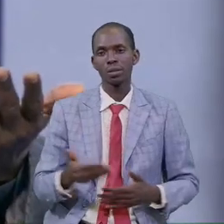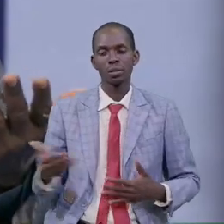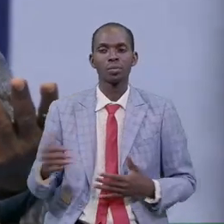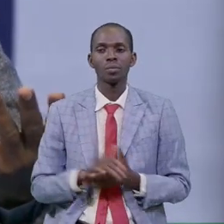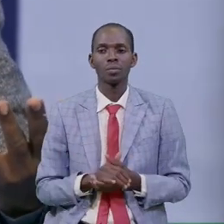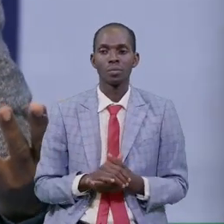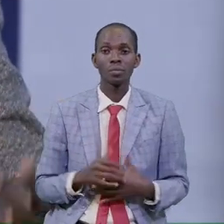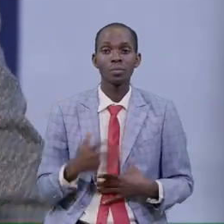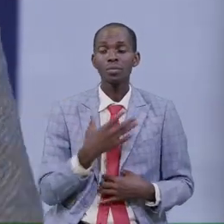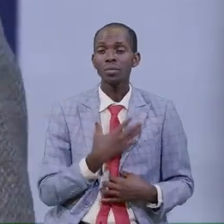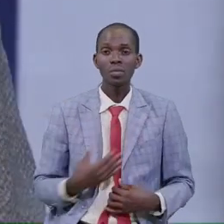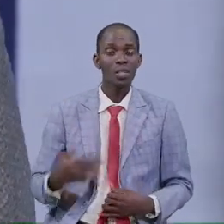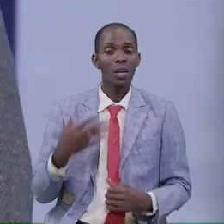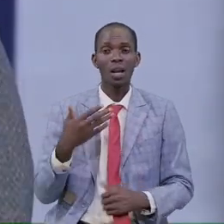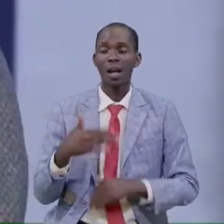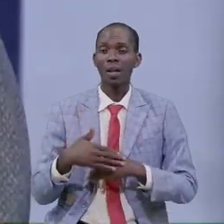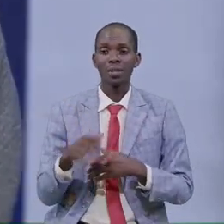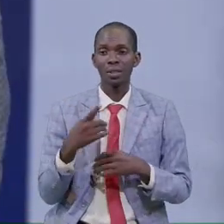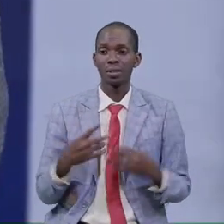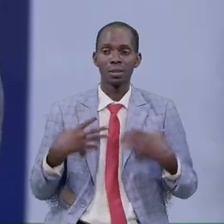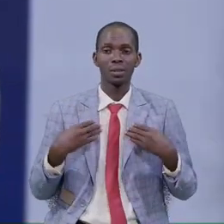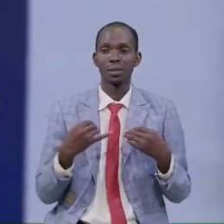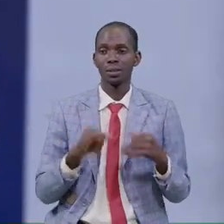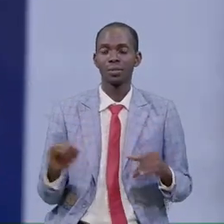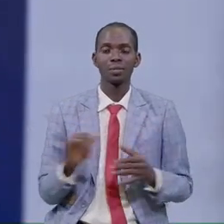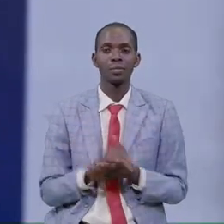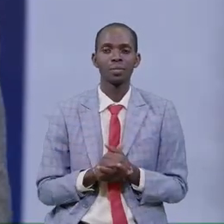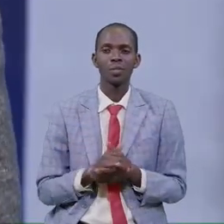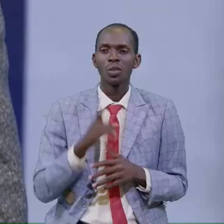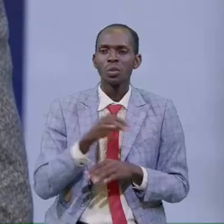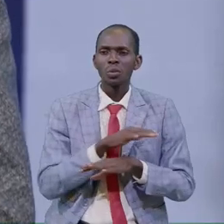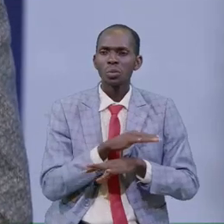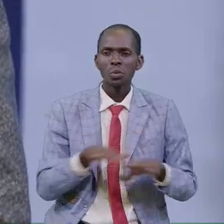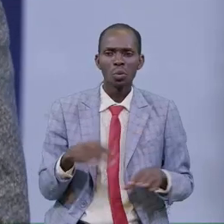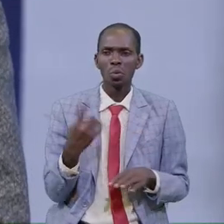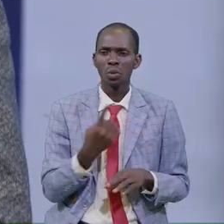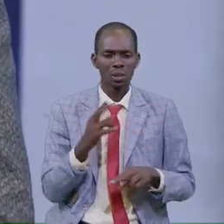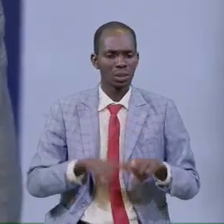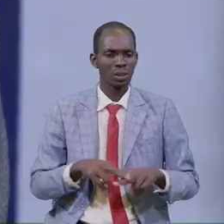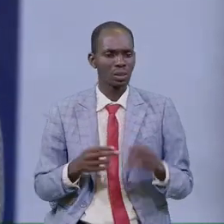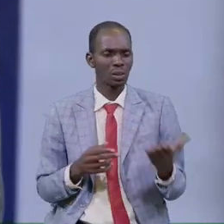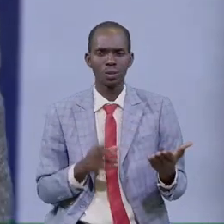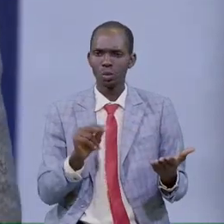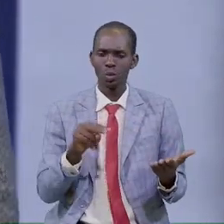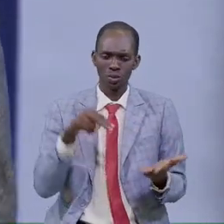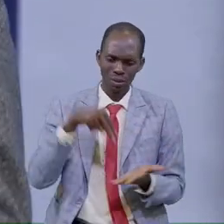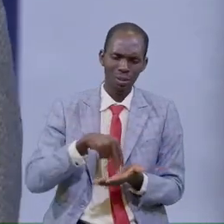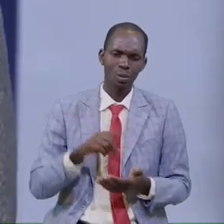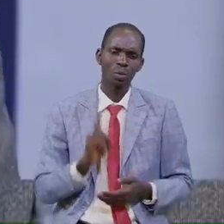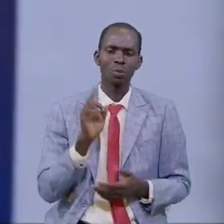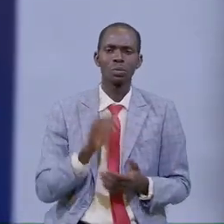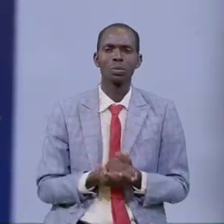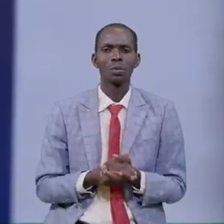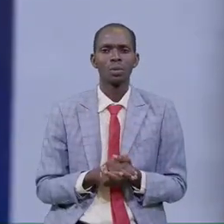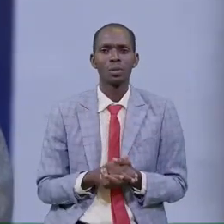after the healing, donc après la guérison, you don't just sit down there, you pas get up. Là-bas, assis là-bas, vous allez if vous lever. You could not walk